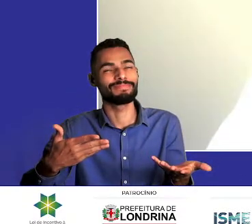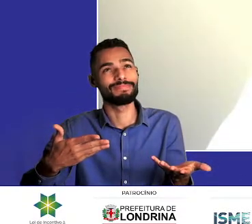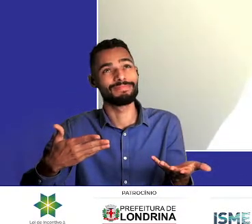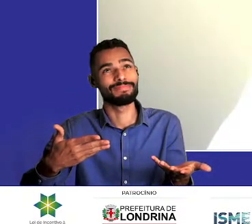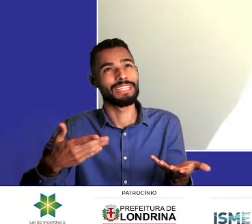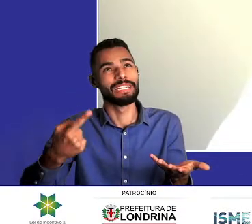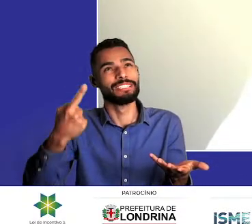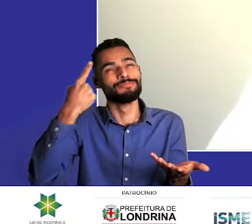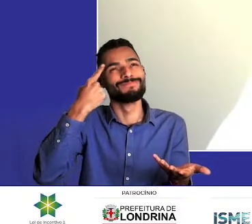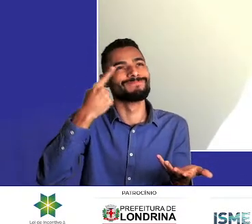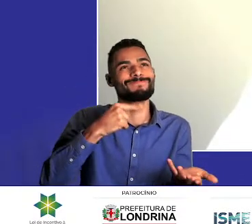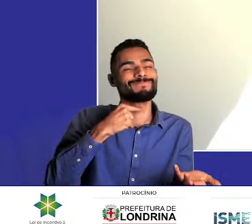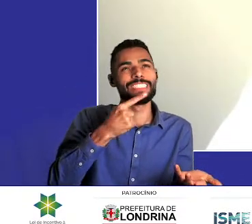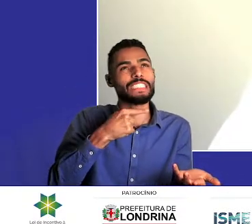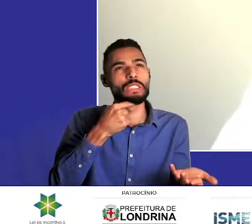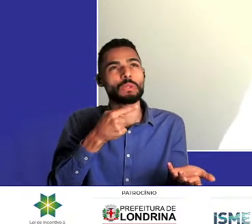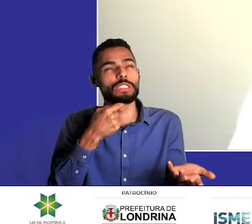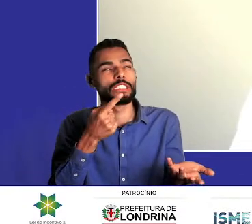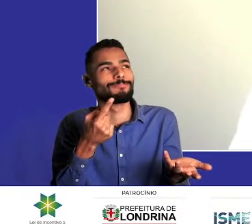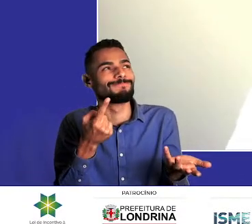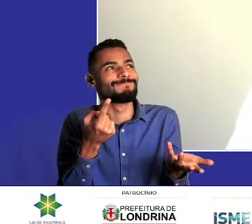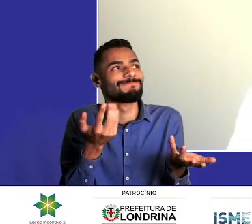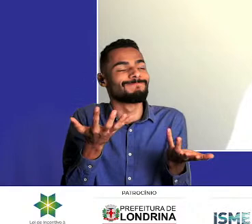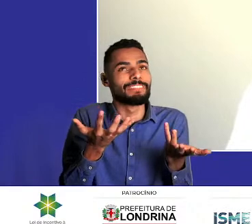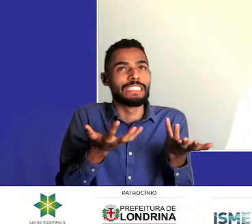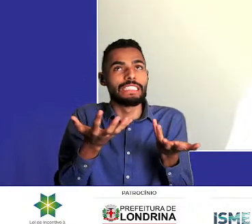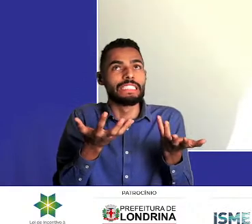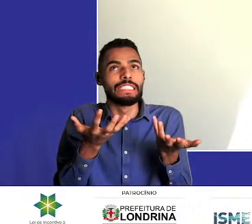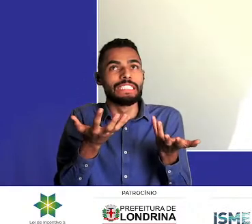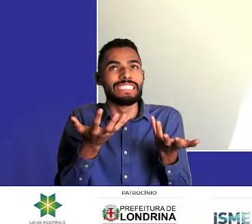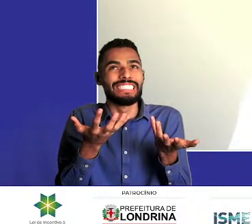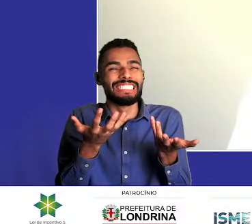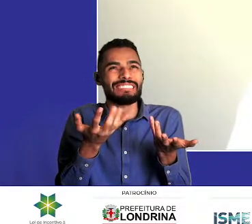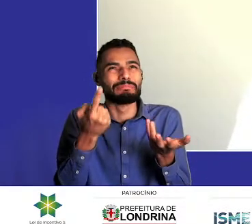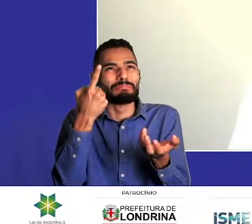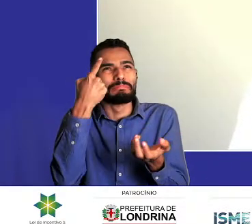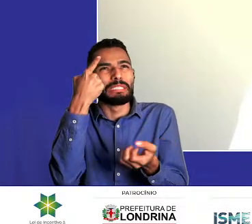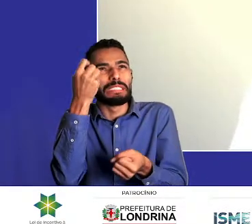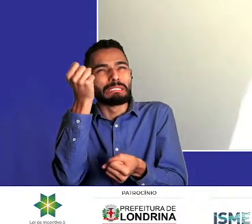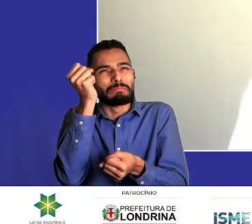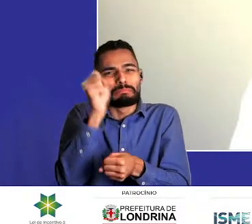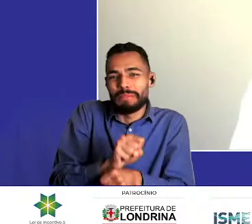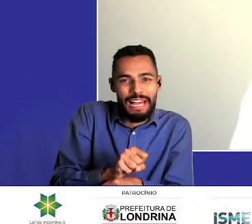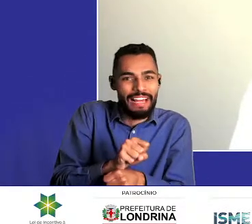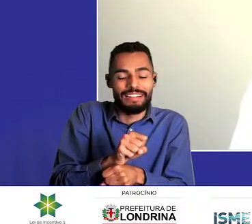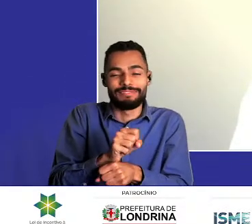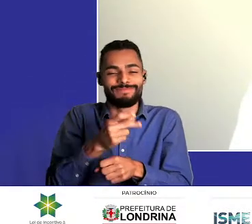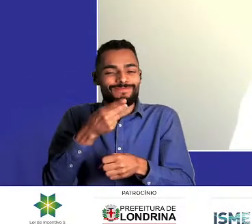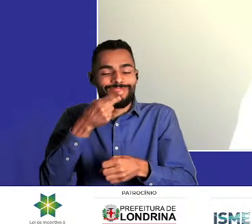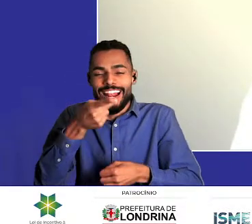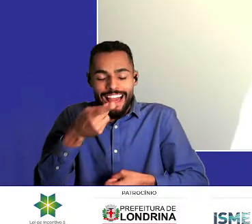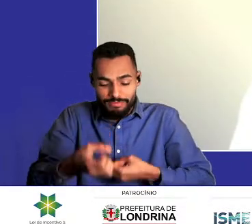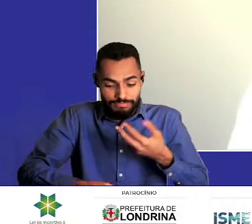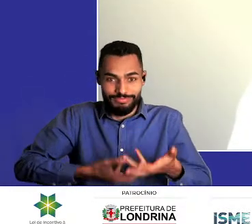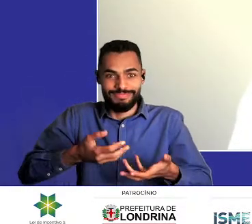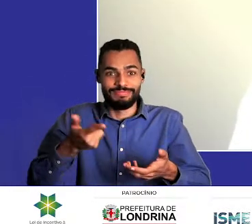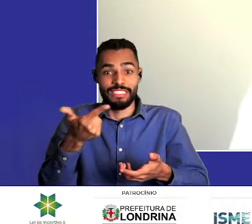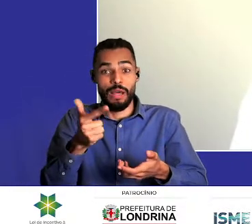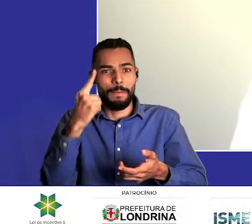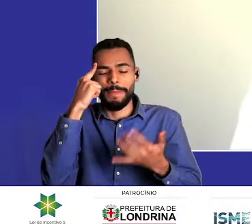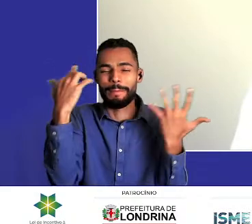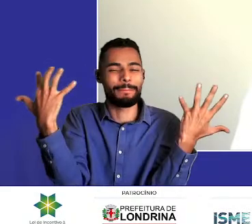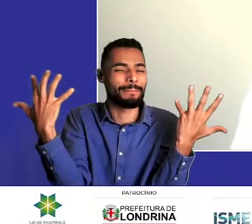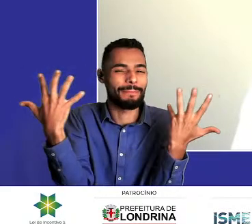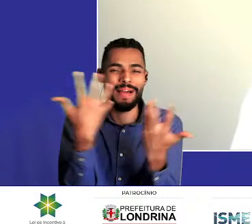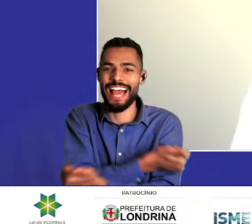but simply wonder and even marvel at the power of persistence and the magic